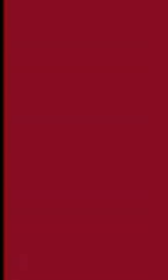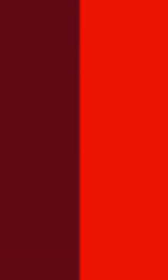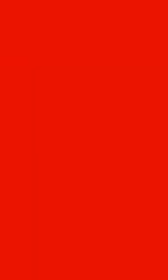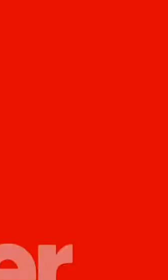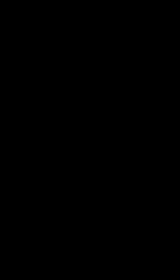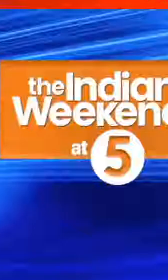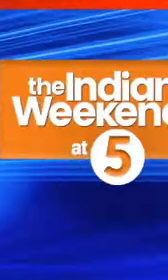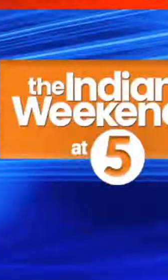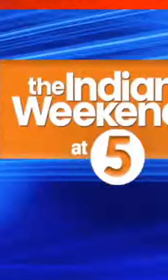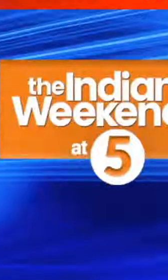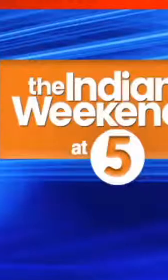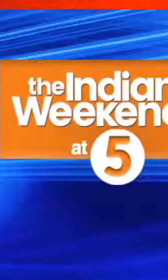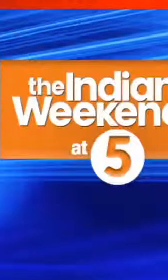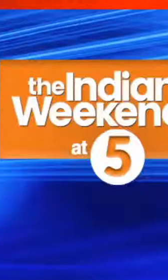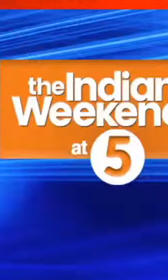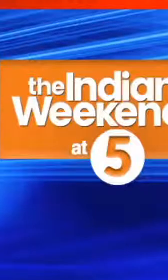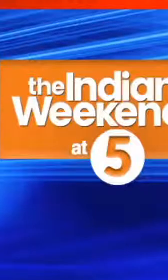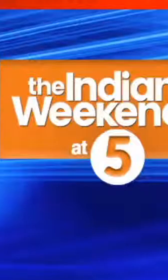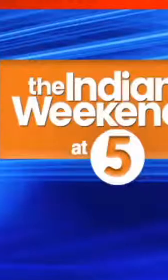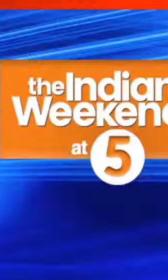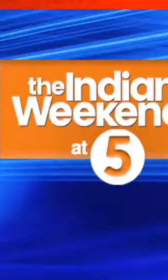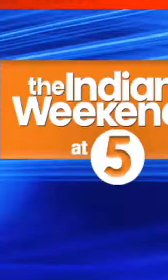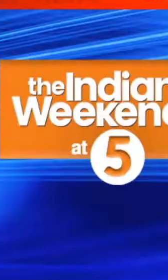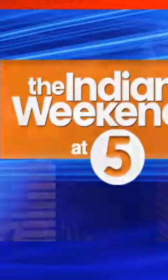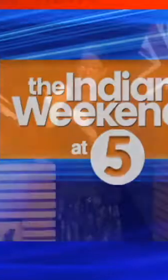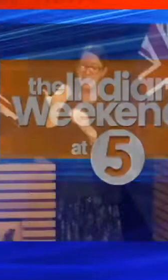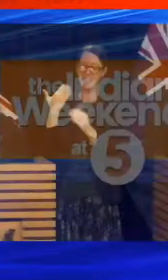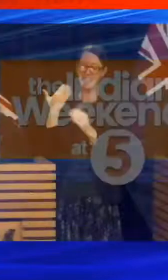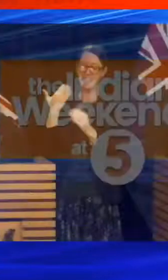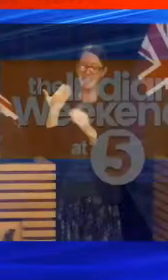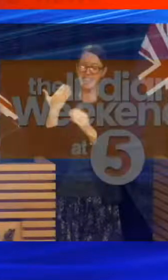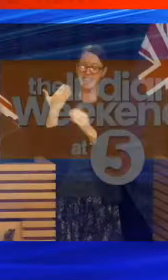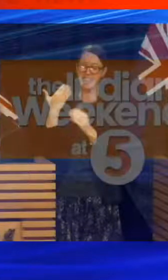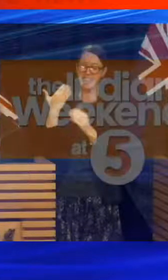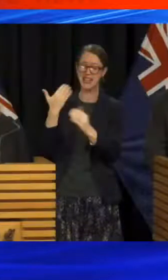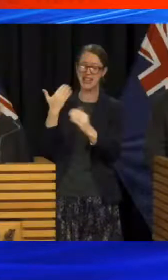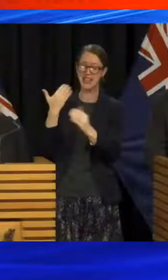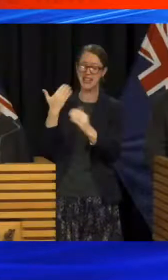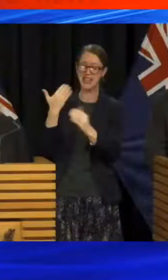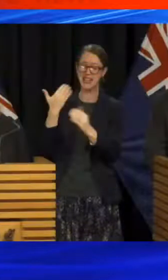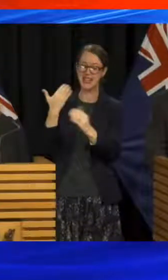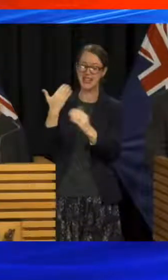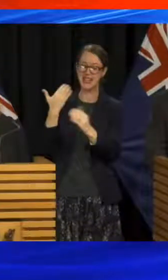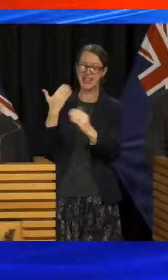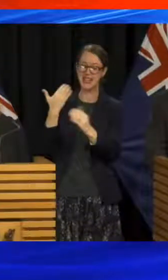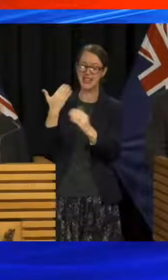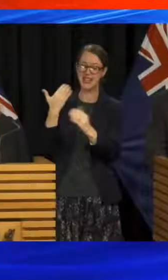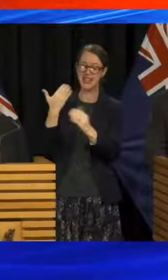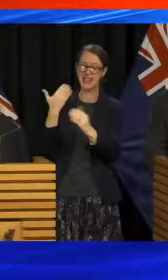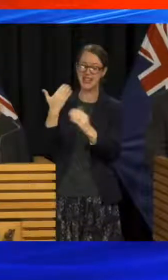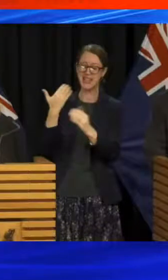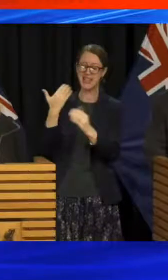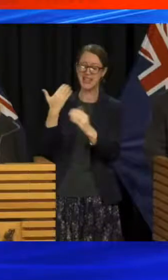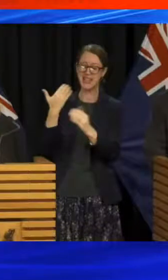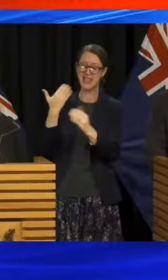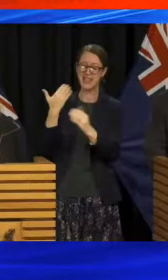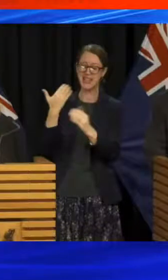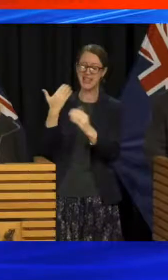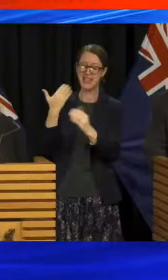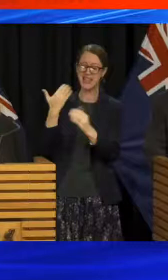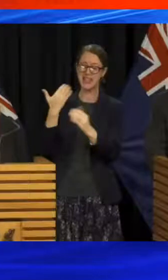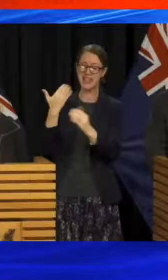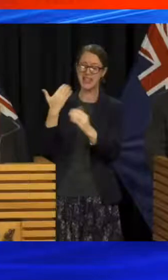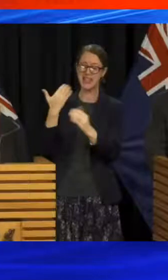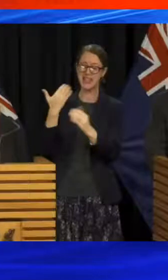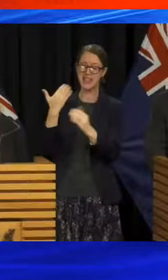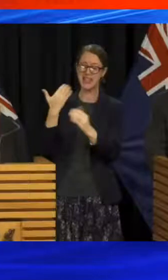1,190. In the last 1 week, two people have tried to escape their managed isolation facilities. The first was on Saturday, July 4th, a woman